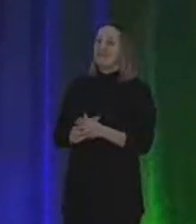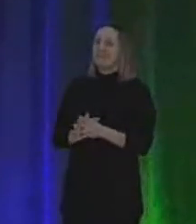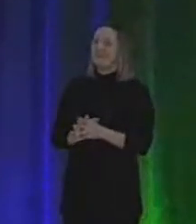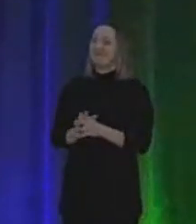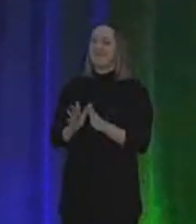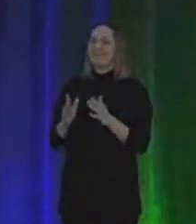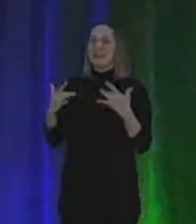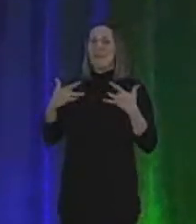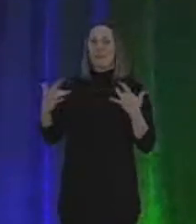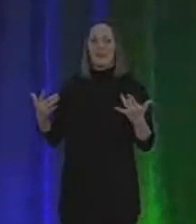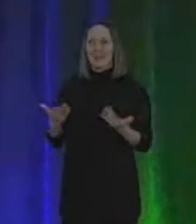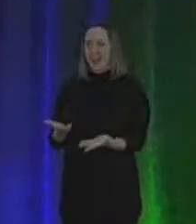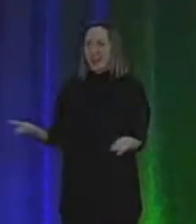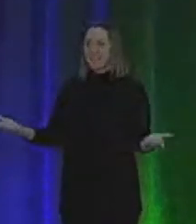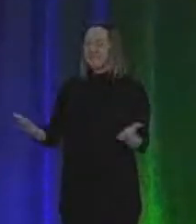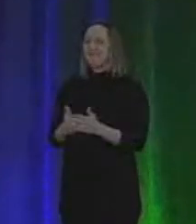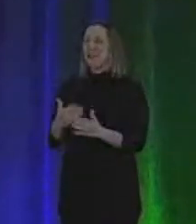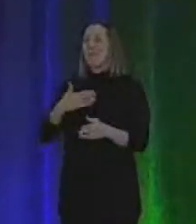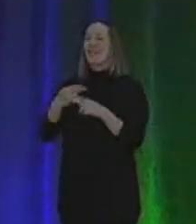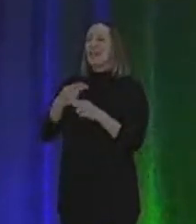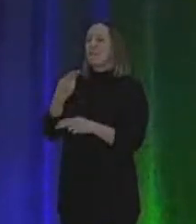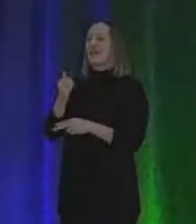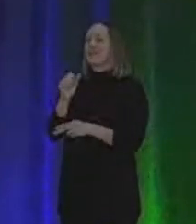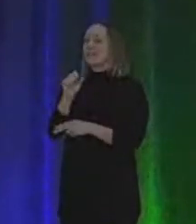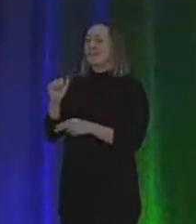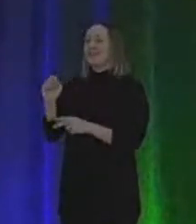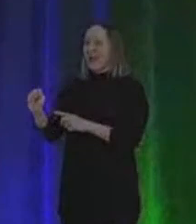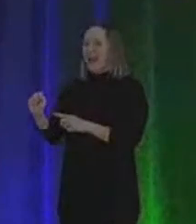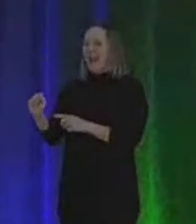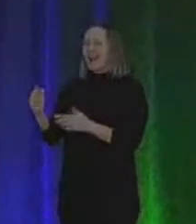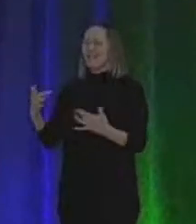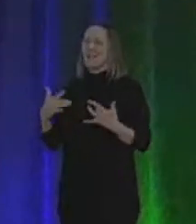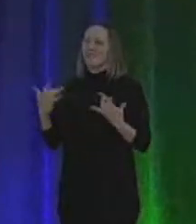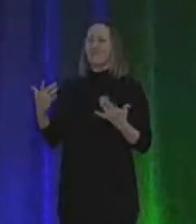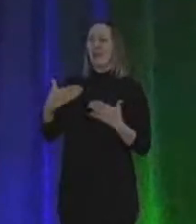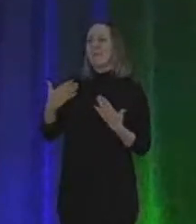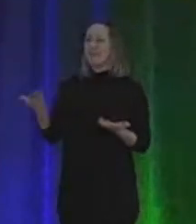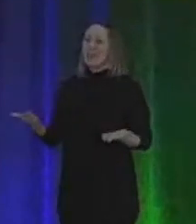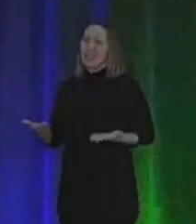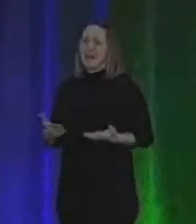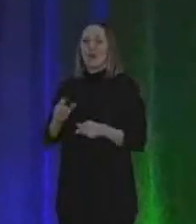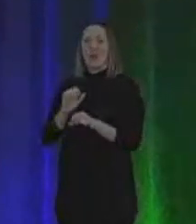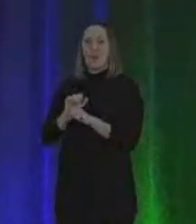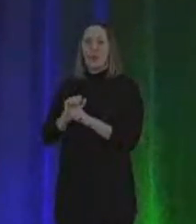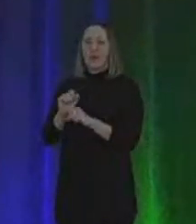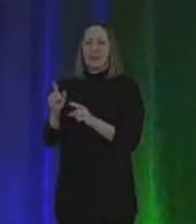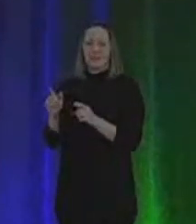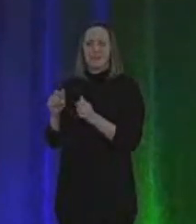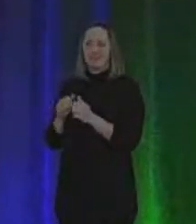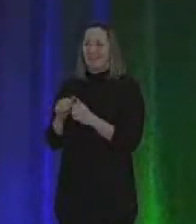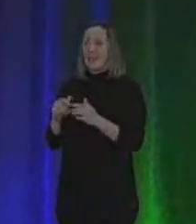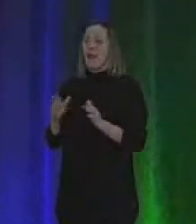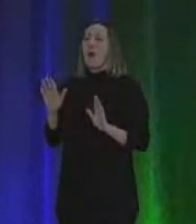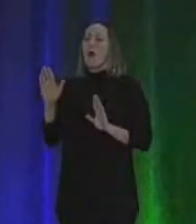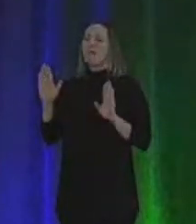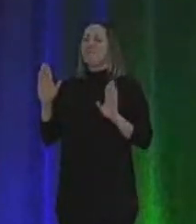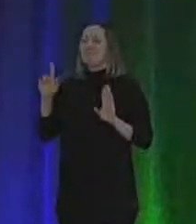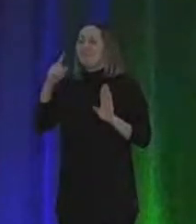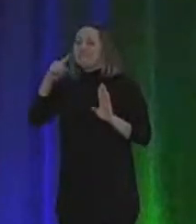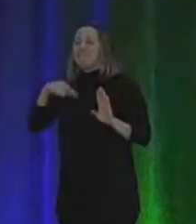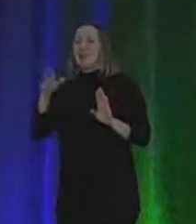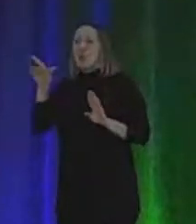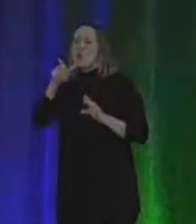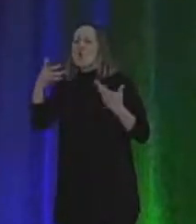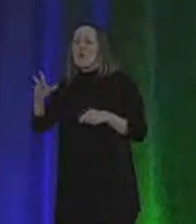What's going on, everybody? My name is Hassan. Very happy to be here, and I work over at Vercel. Quick show of hands, who here